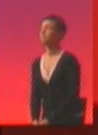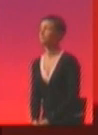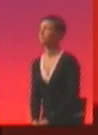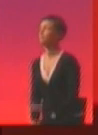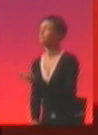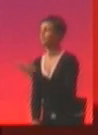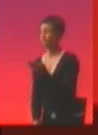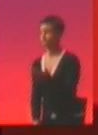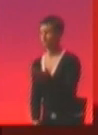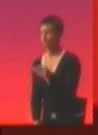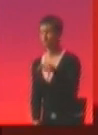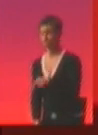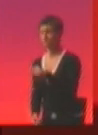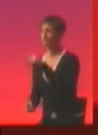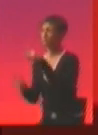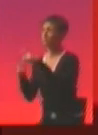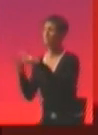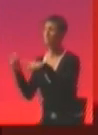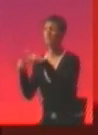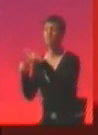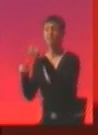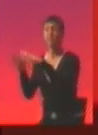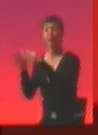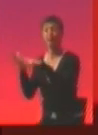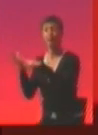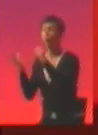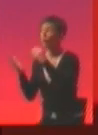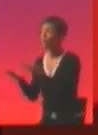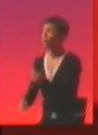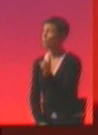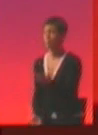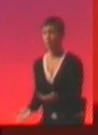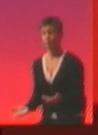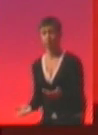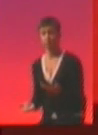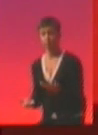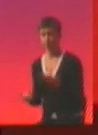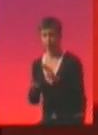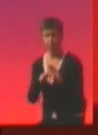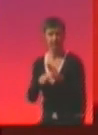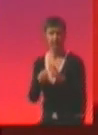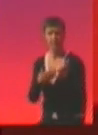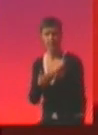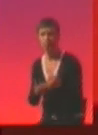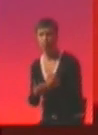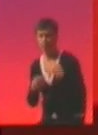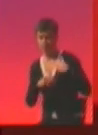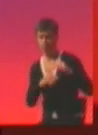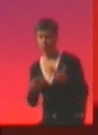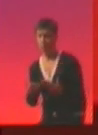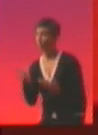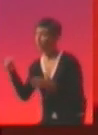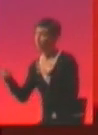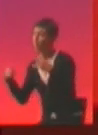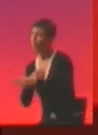So Conference, what would David Cameron offer people in place of the training places and the support that he wants to